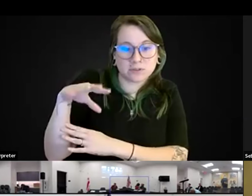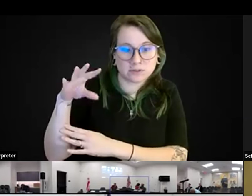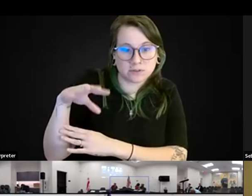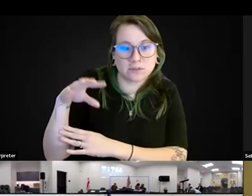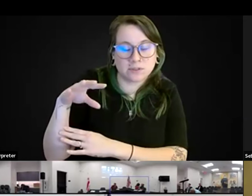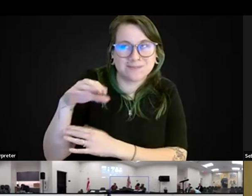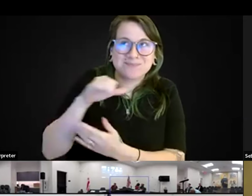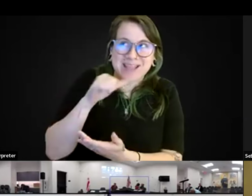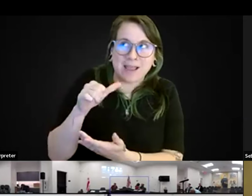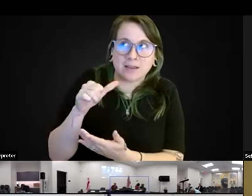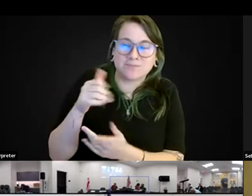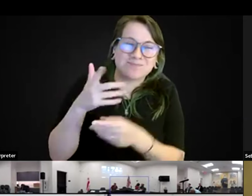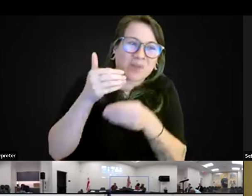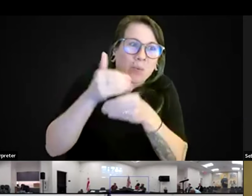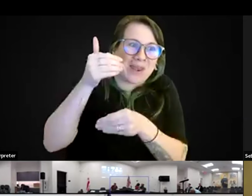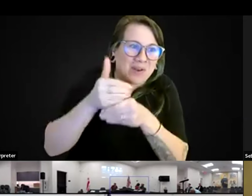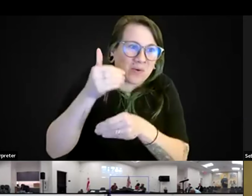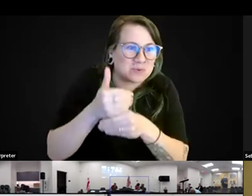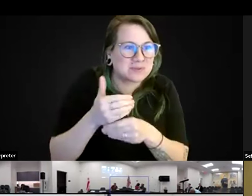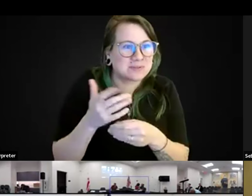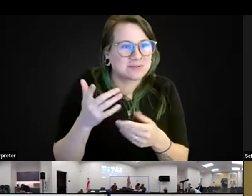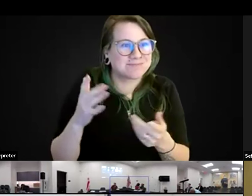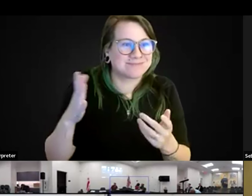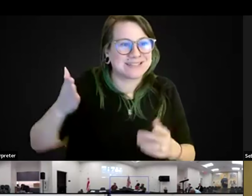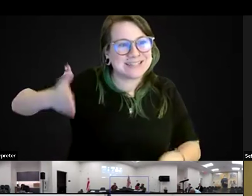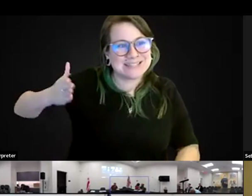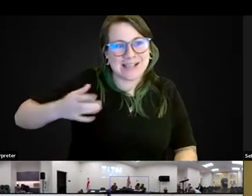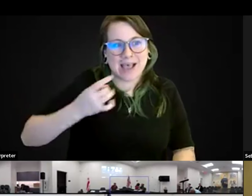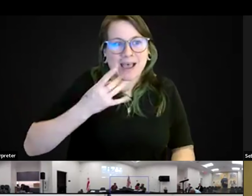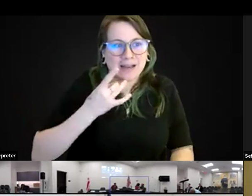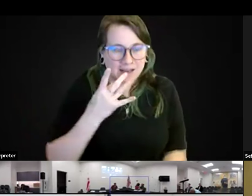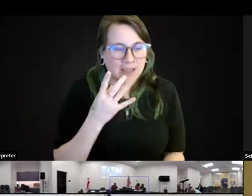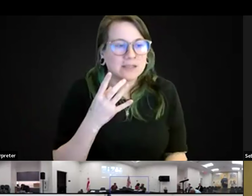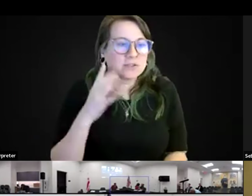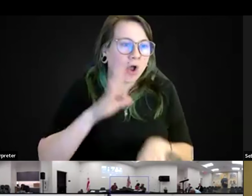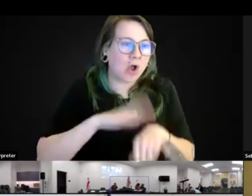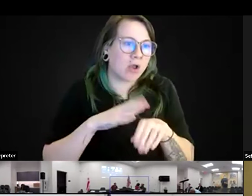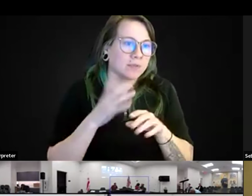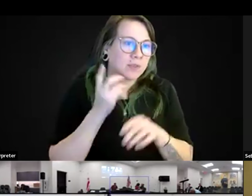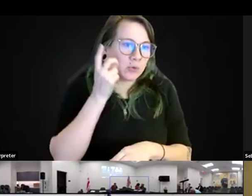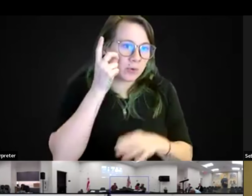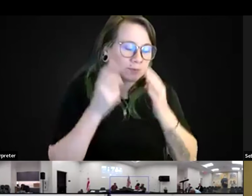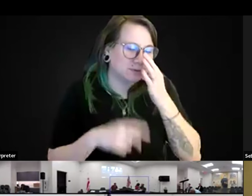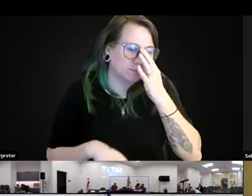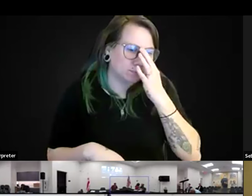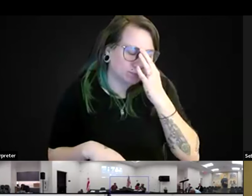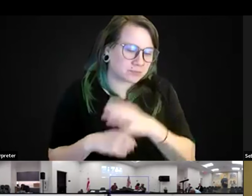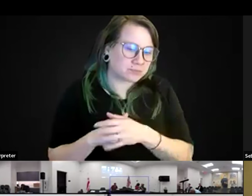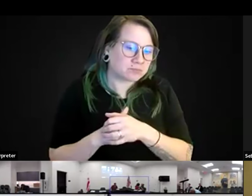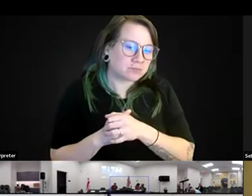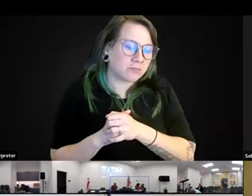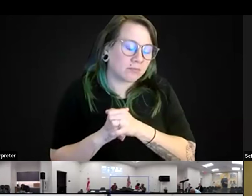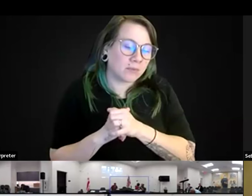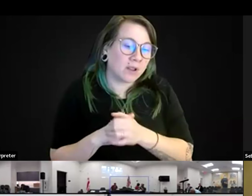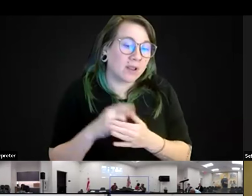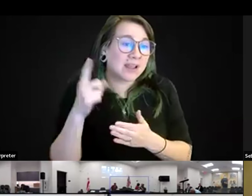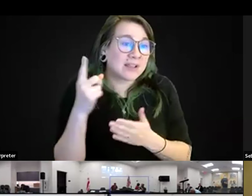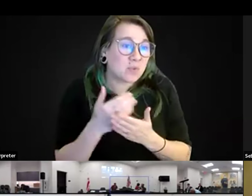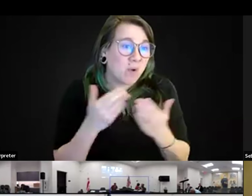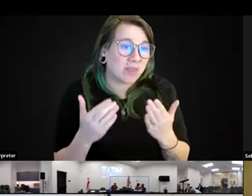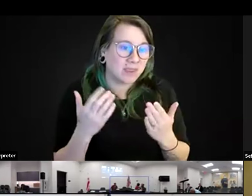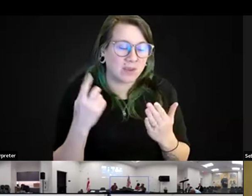Well, not windows, but the side lights on the dorms. And that's one of the things, one of the